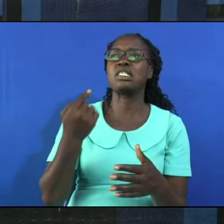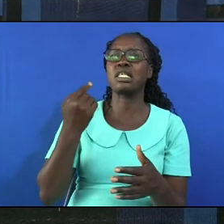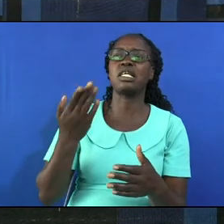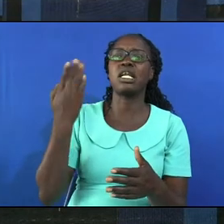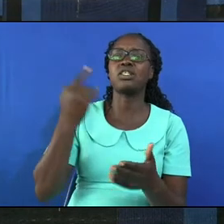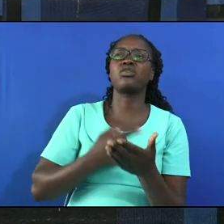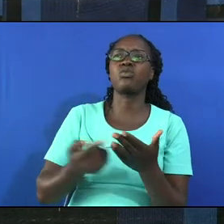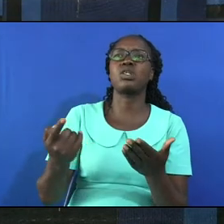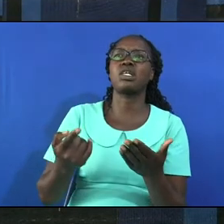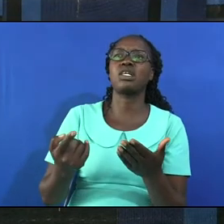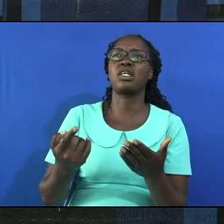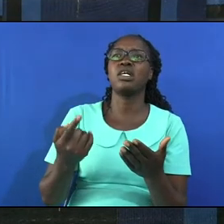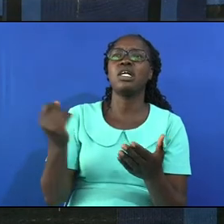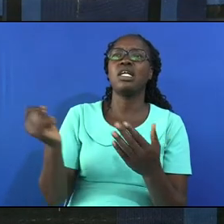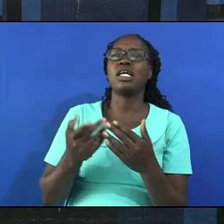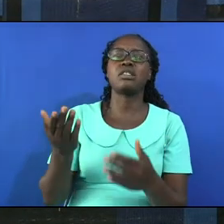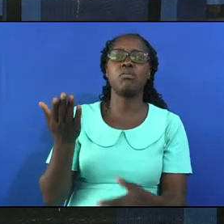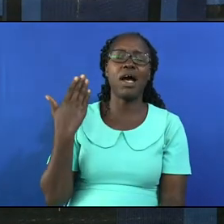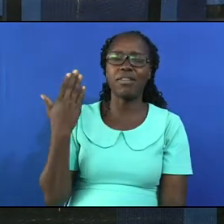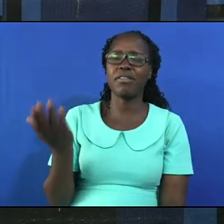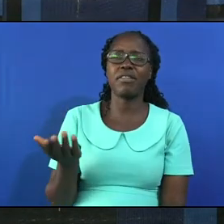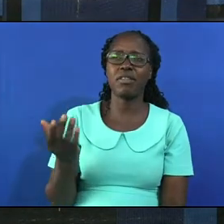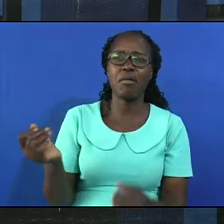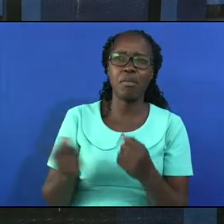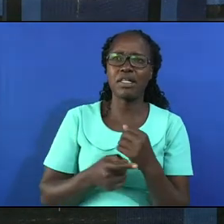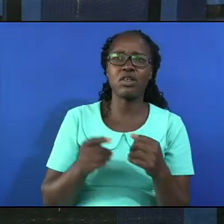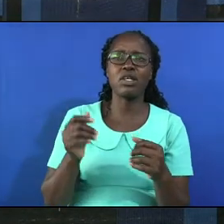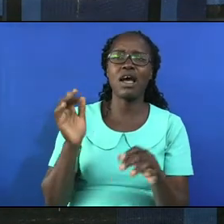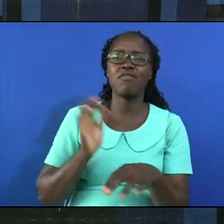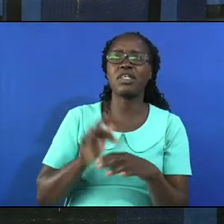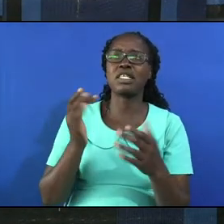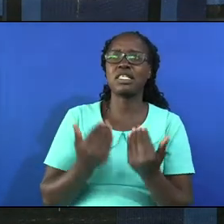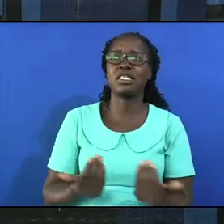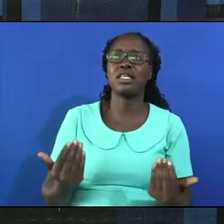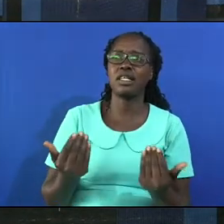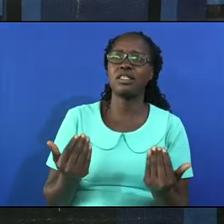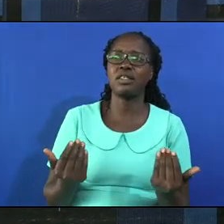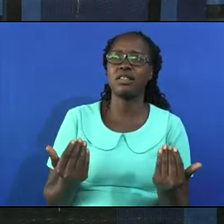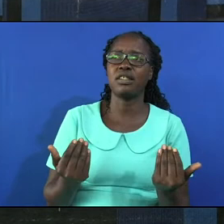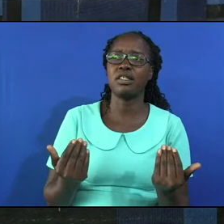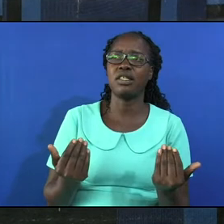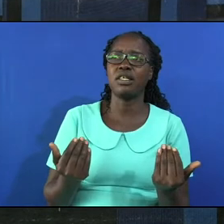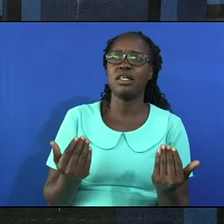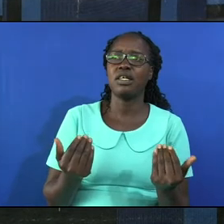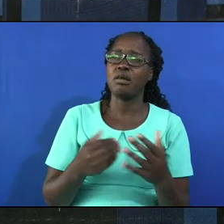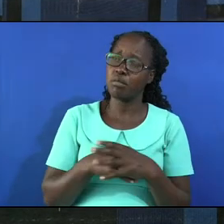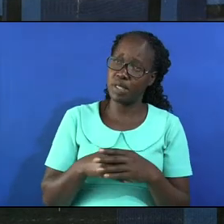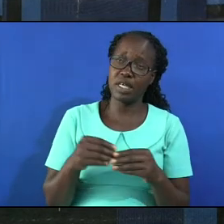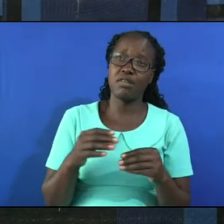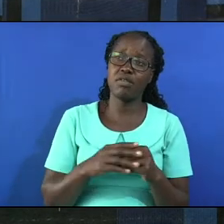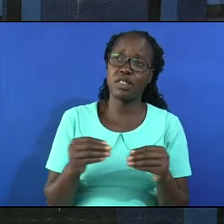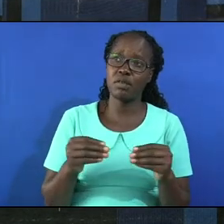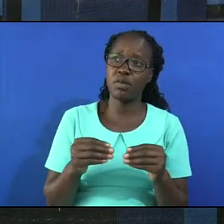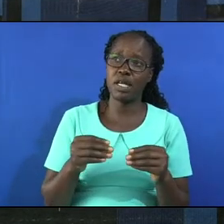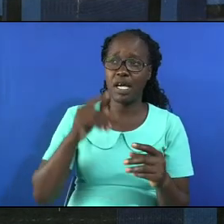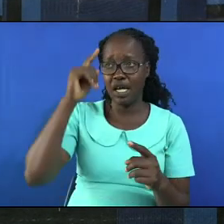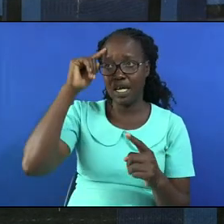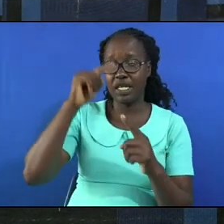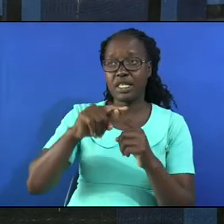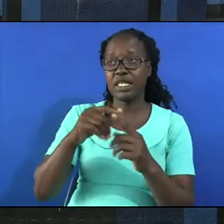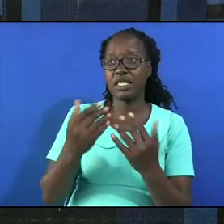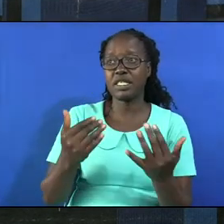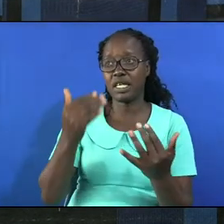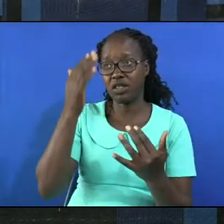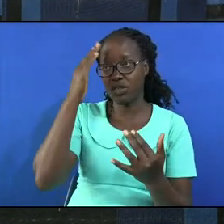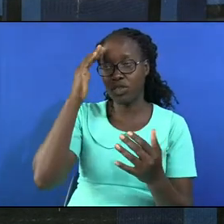last week, you said last month, you are affecting the child. Be so comfortable until the child